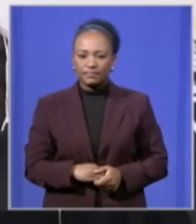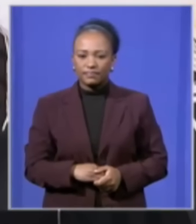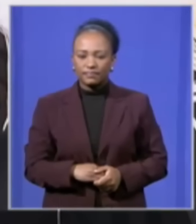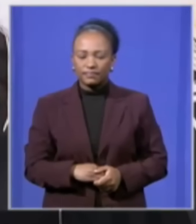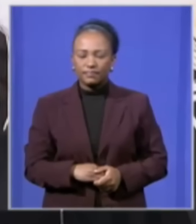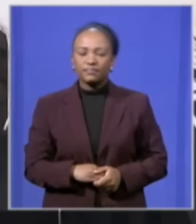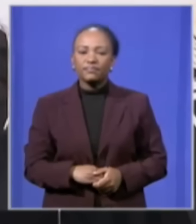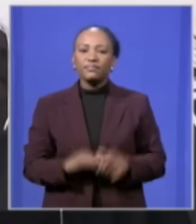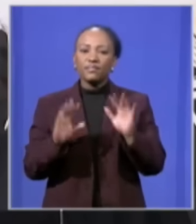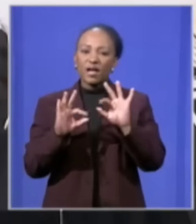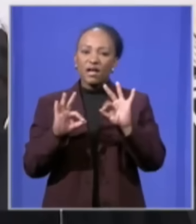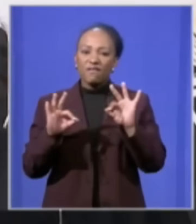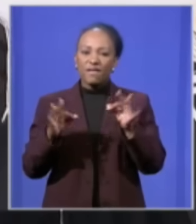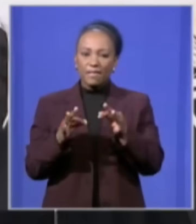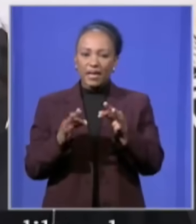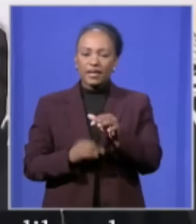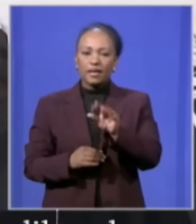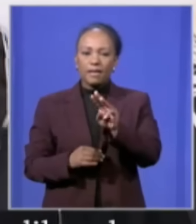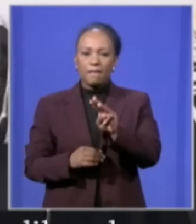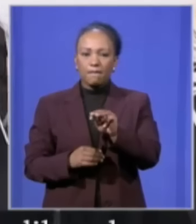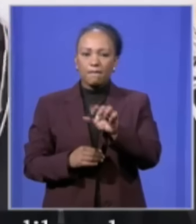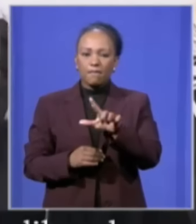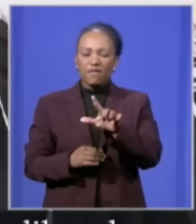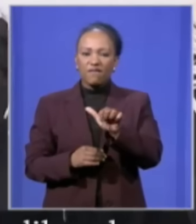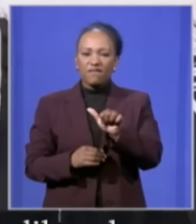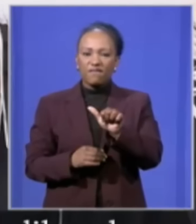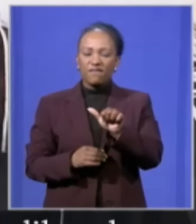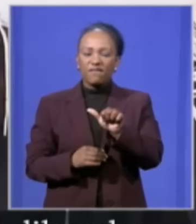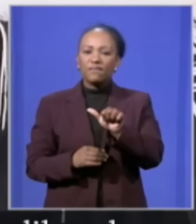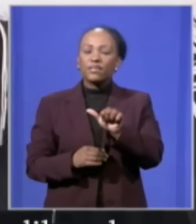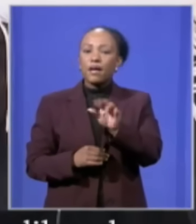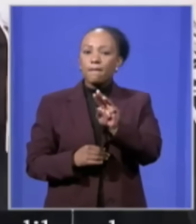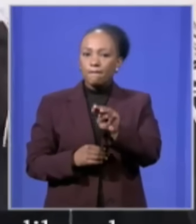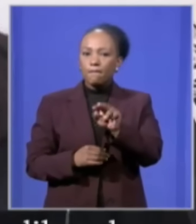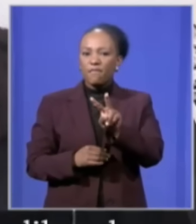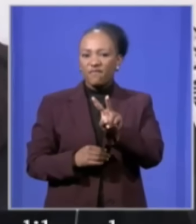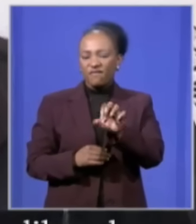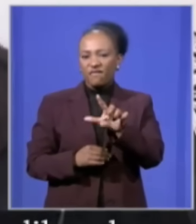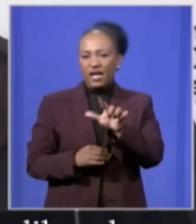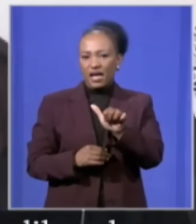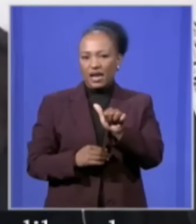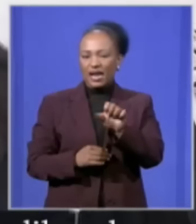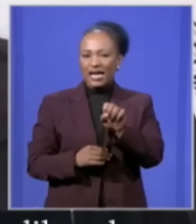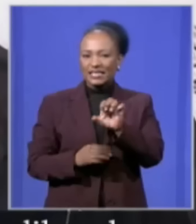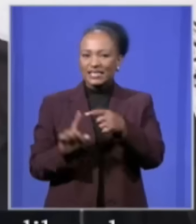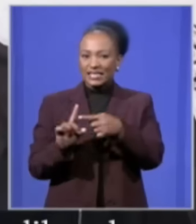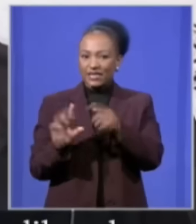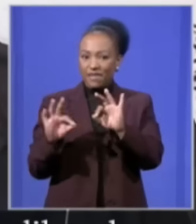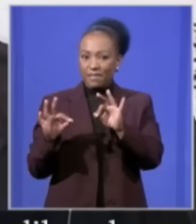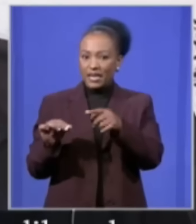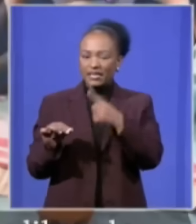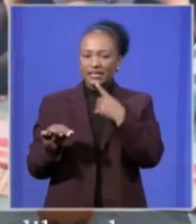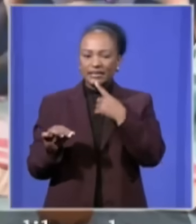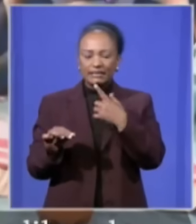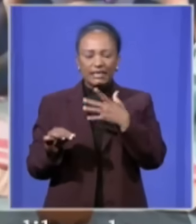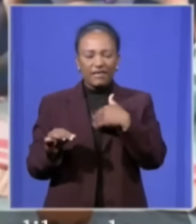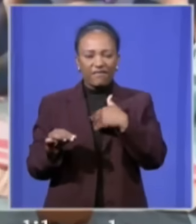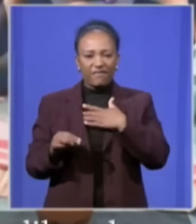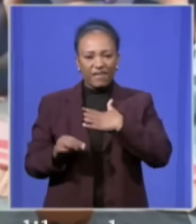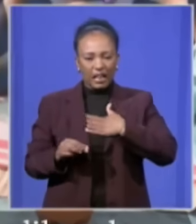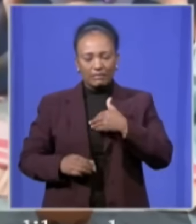Balapa la Mvelase ba wetšwe ke leru le leso ba re ba kwele bohloko ka polao ya sehlogo ya morwa wa bona. Mmagwe